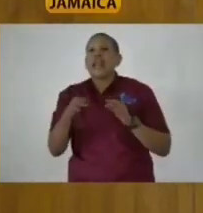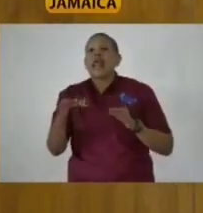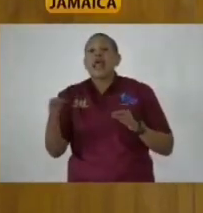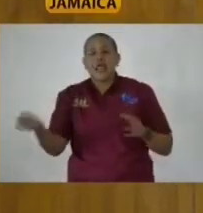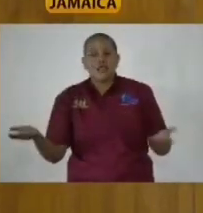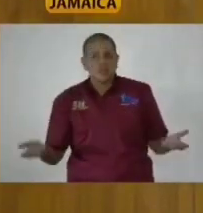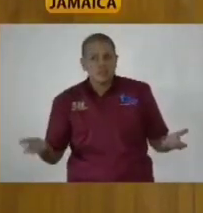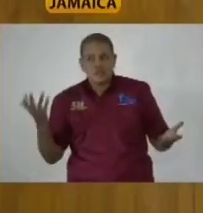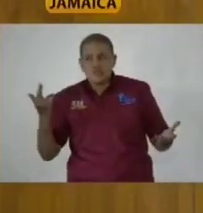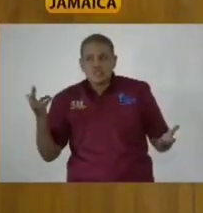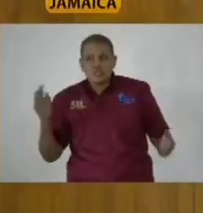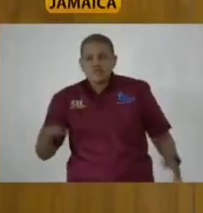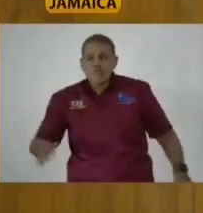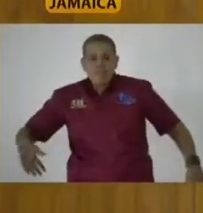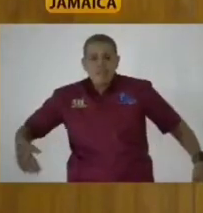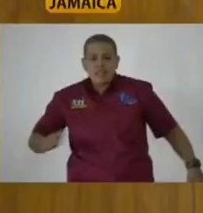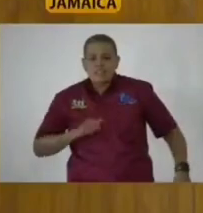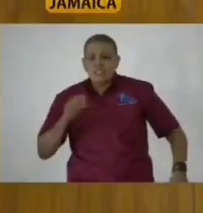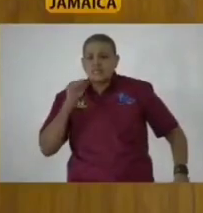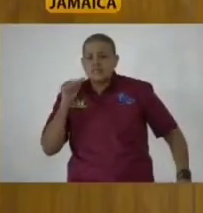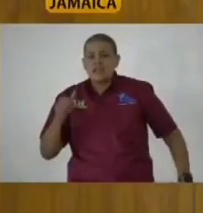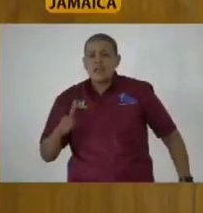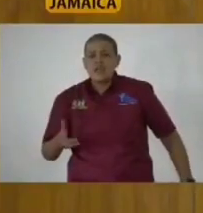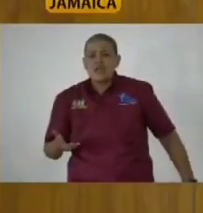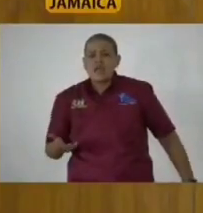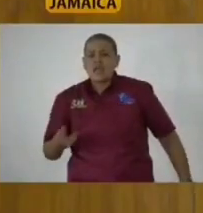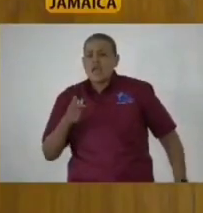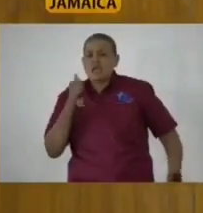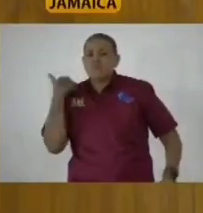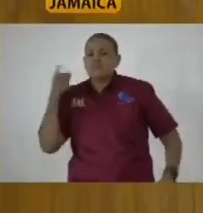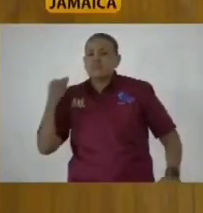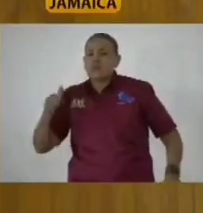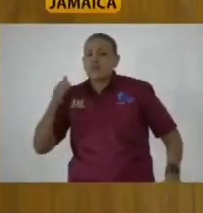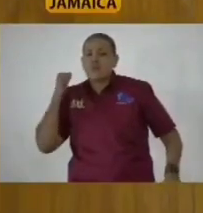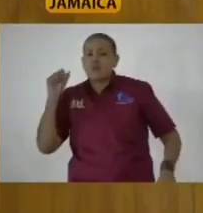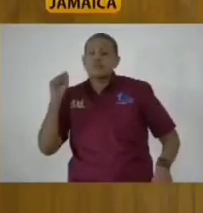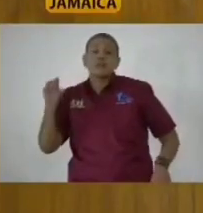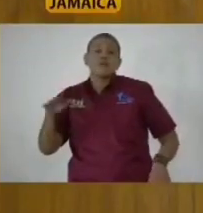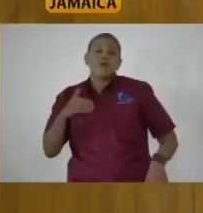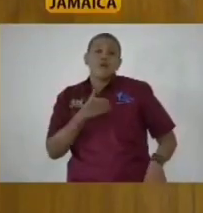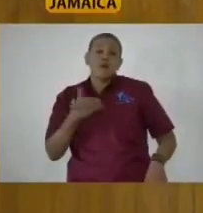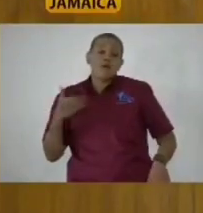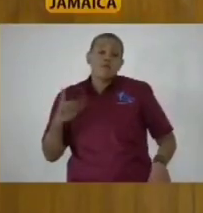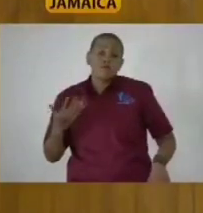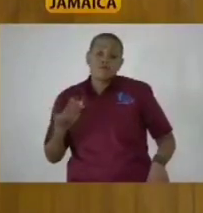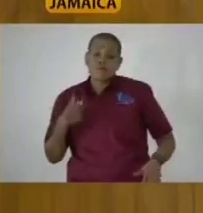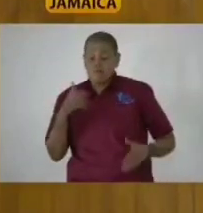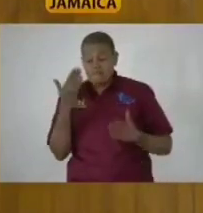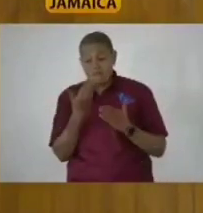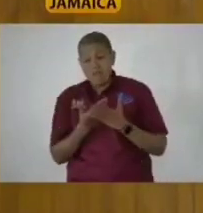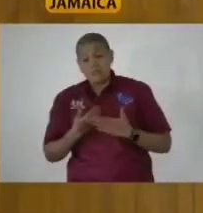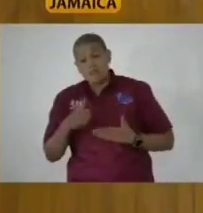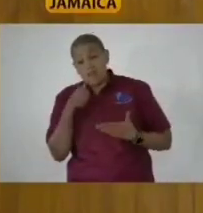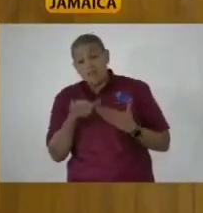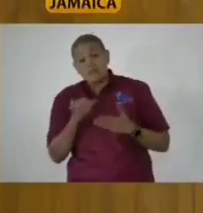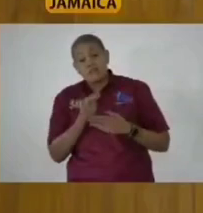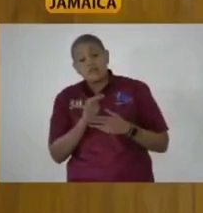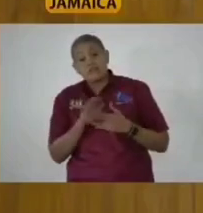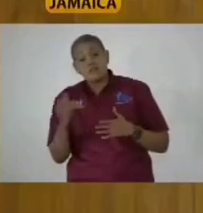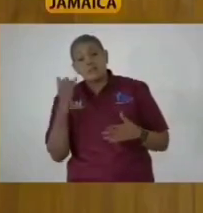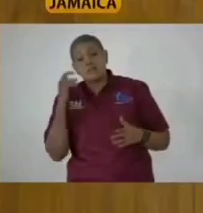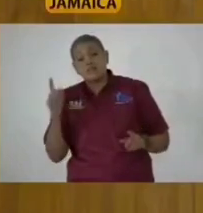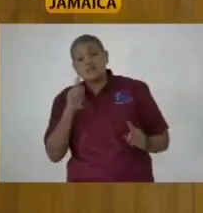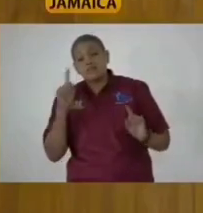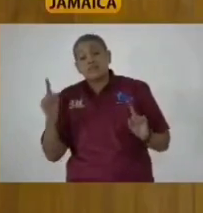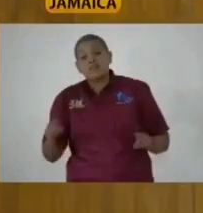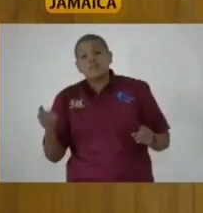So I have not said we won't appoint members to the committee. In fact, my letter to the minister says, if she responds to me